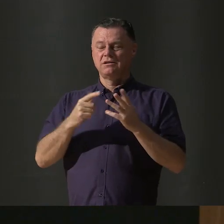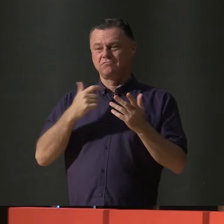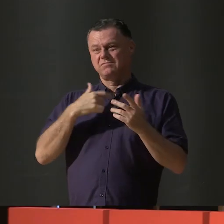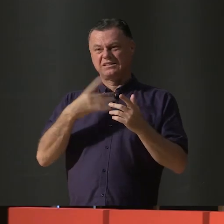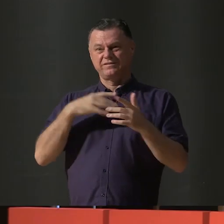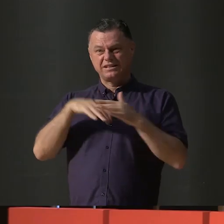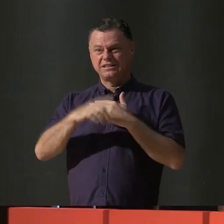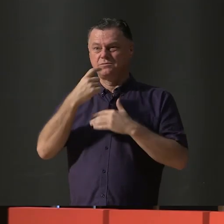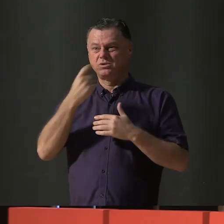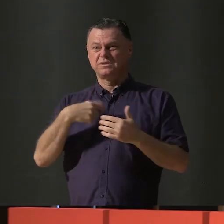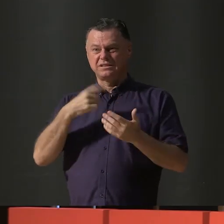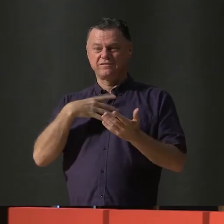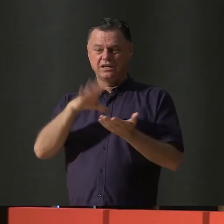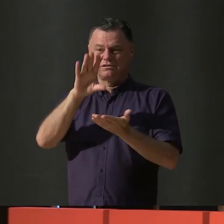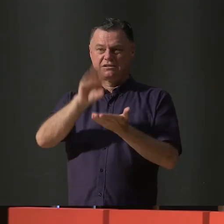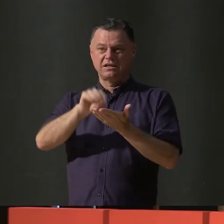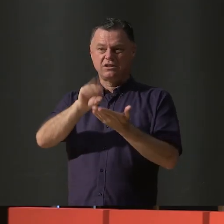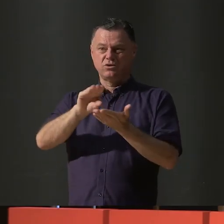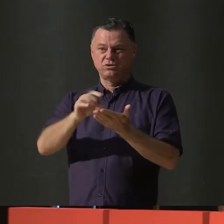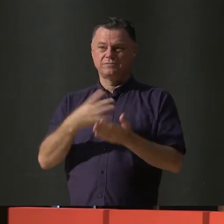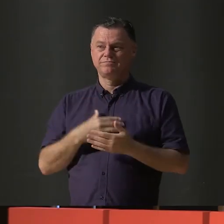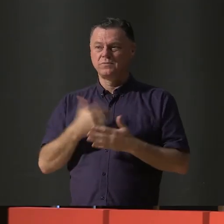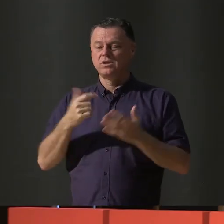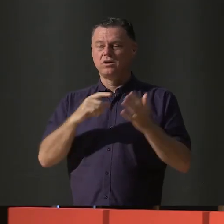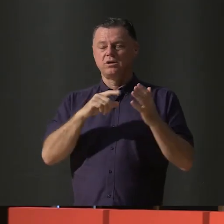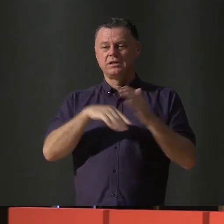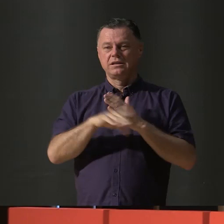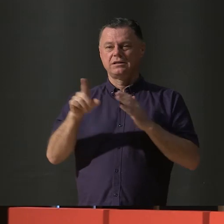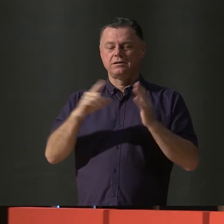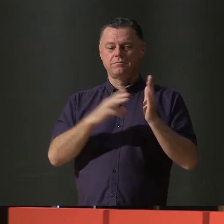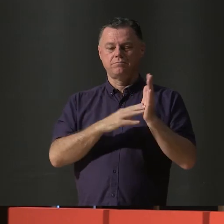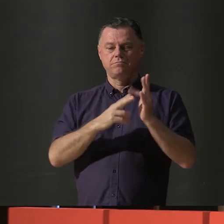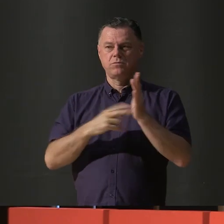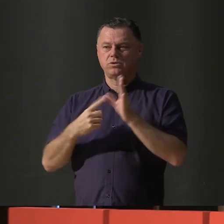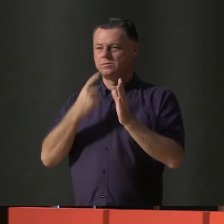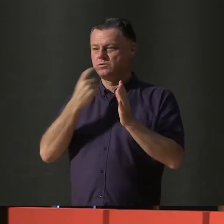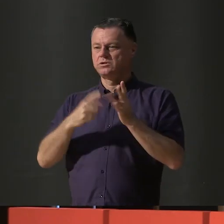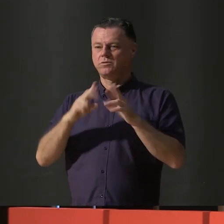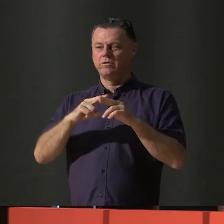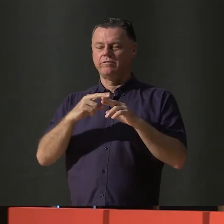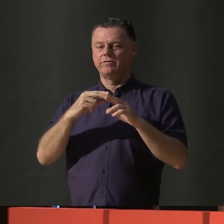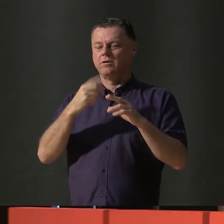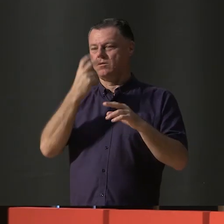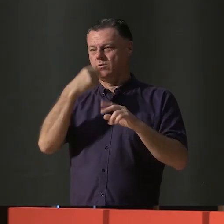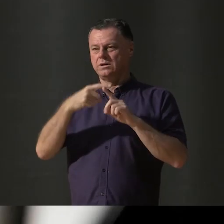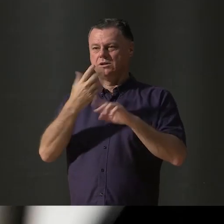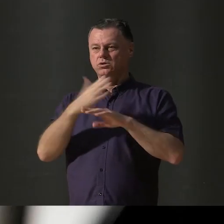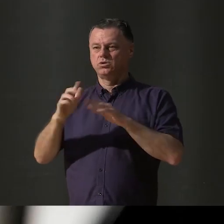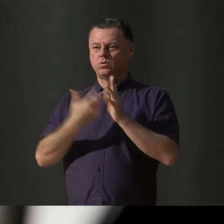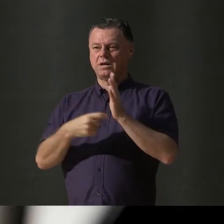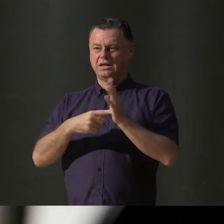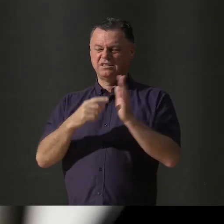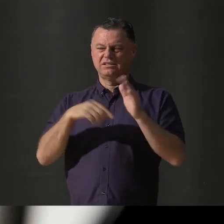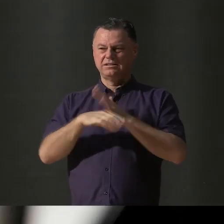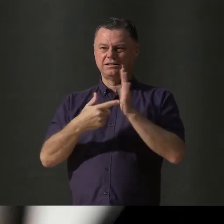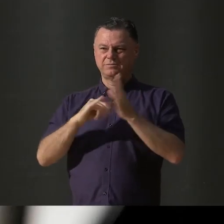downloads. In fact, at the Museum of Old and New Art, Mona, in Tasmania, visitors can download the O app onto